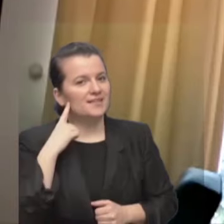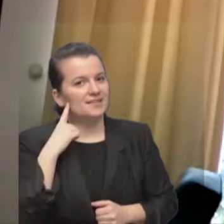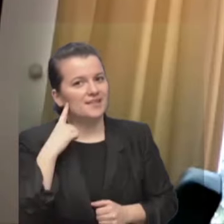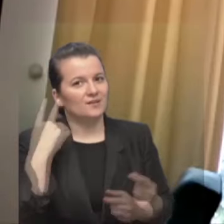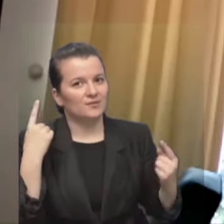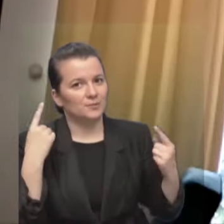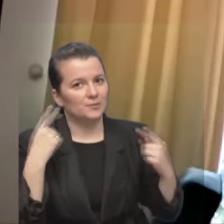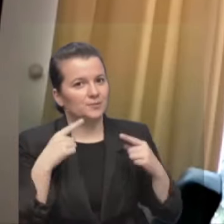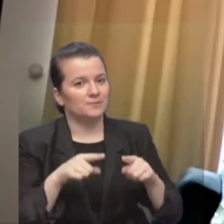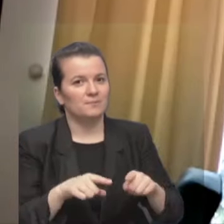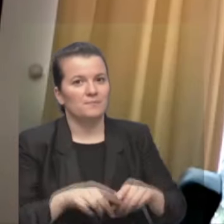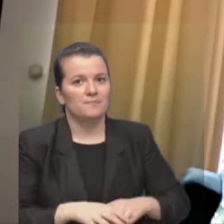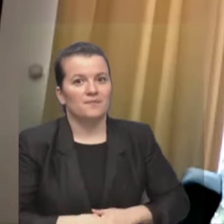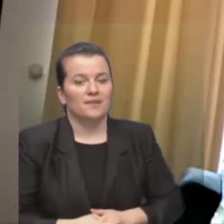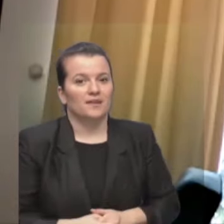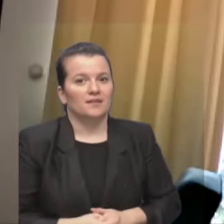of its